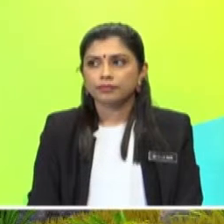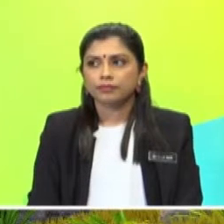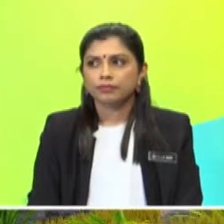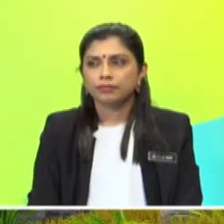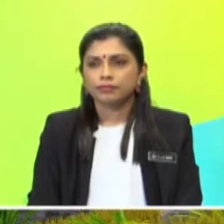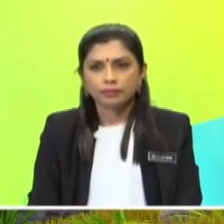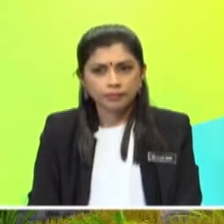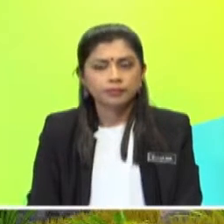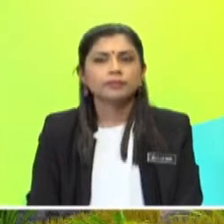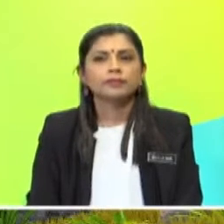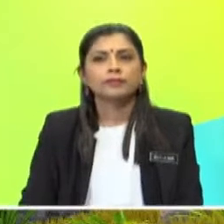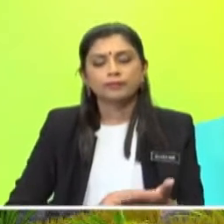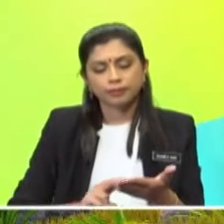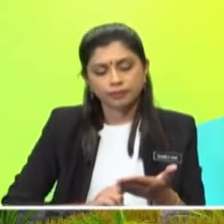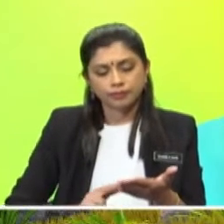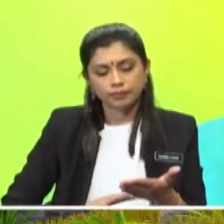stay healthy